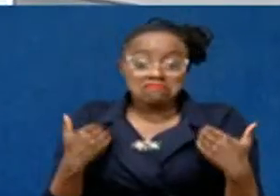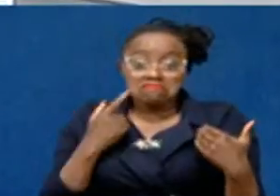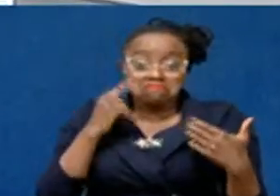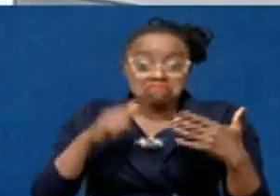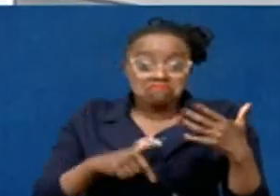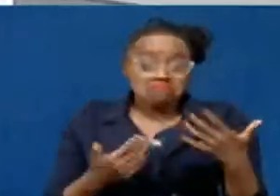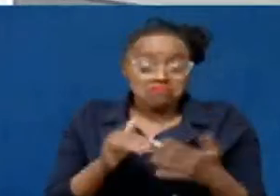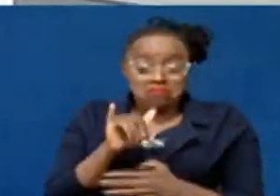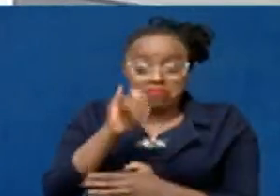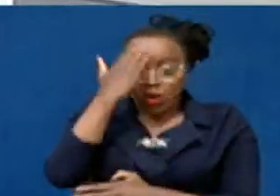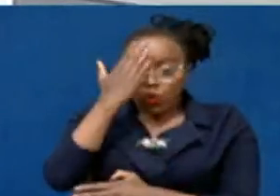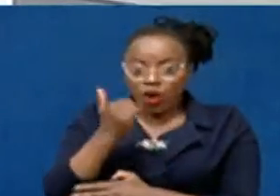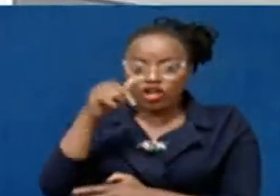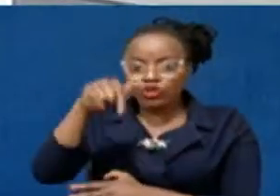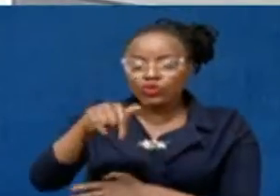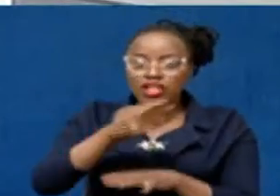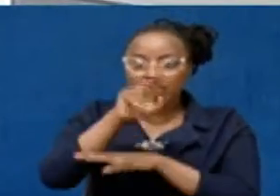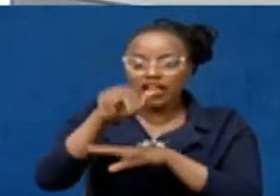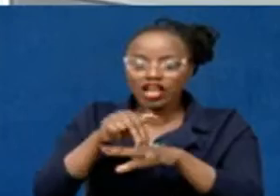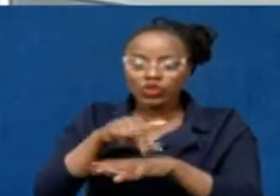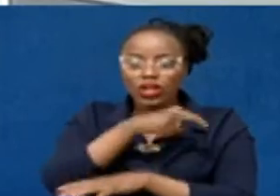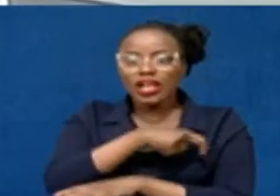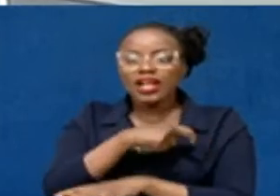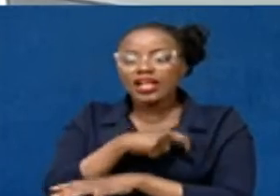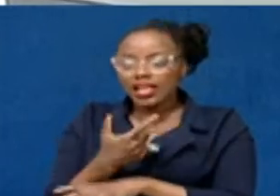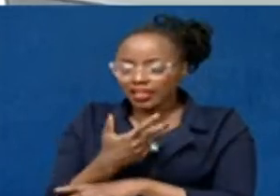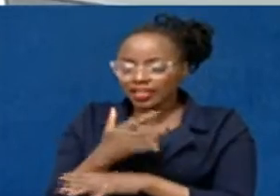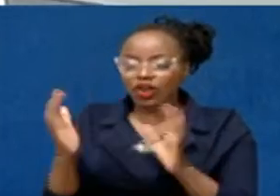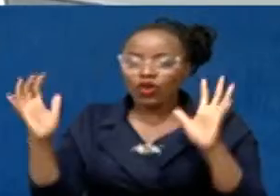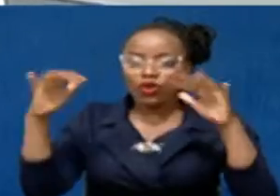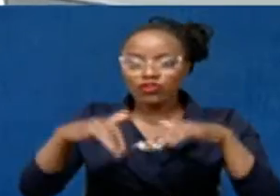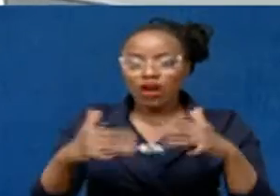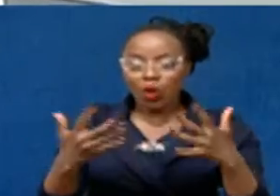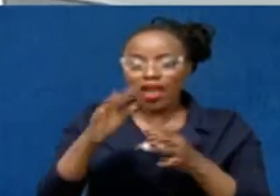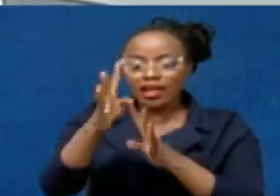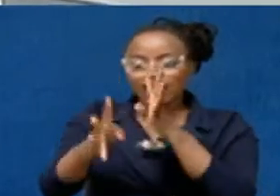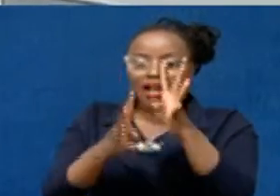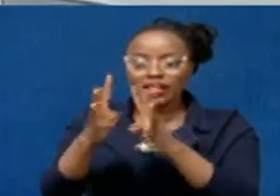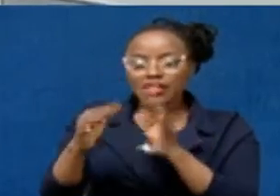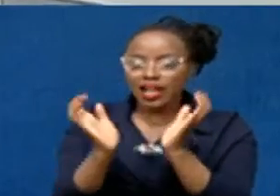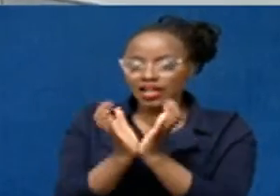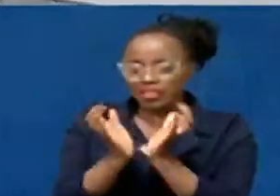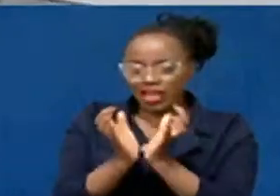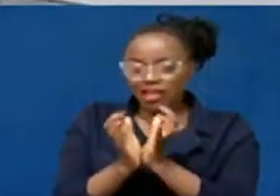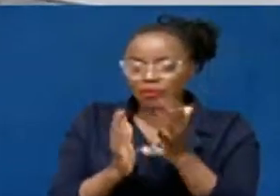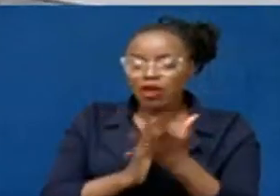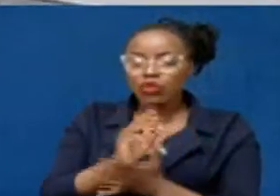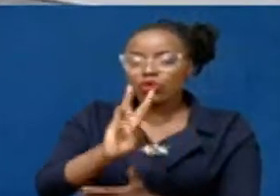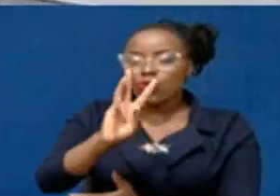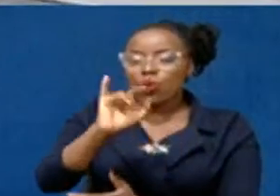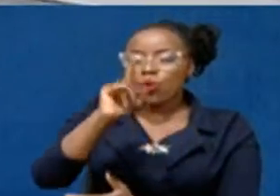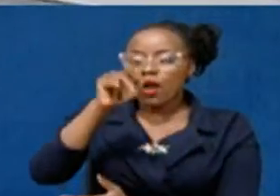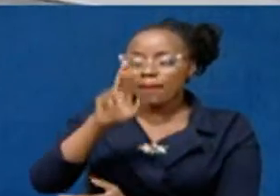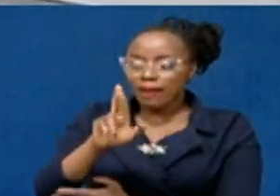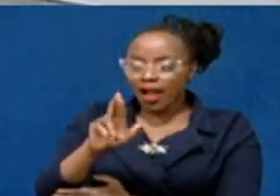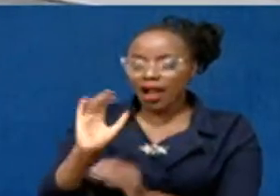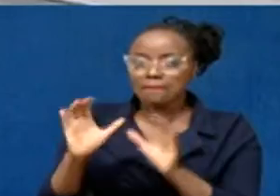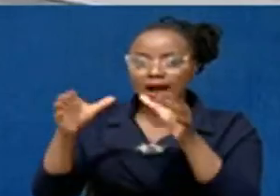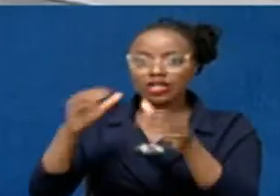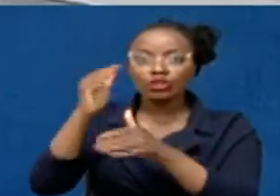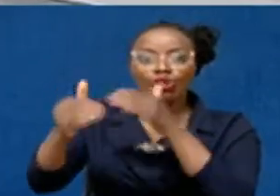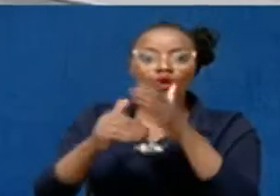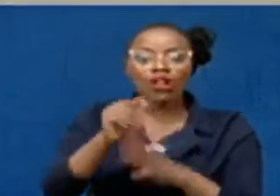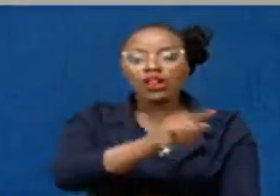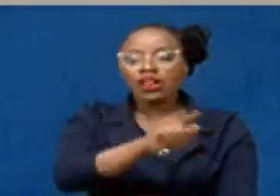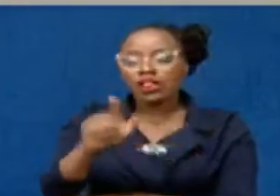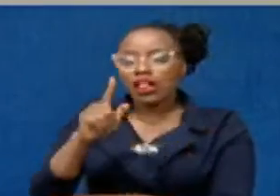so because today is National Delegates Conference at the Kasarani Gymnasium by the Wiper Party.